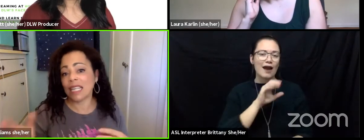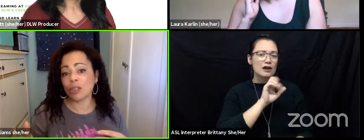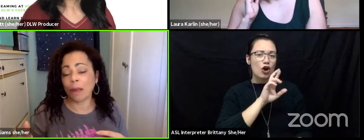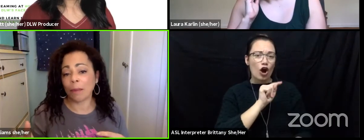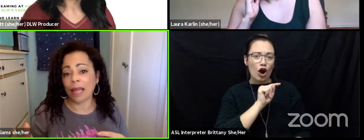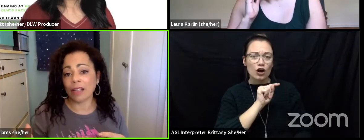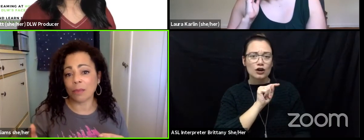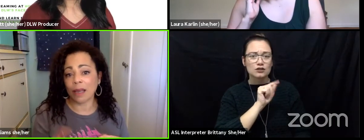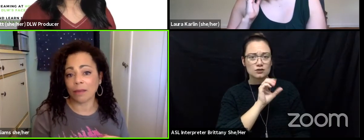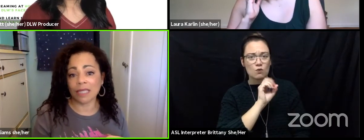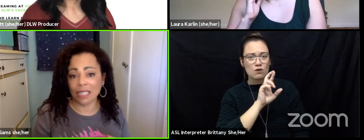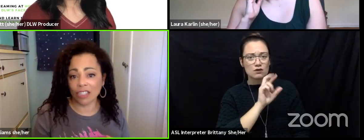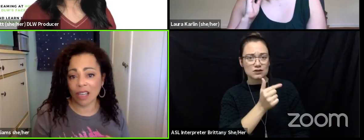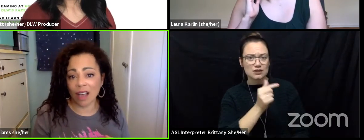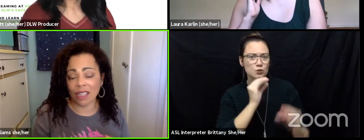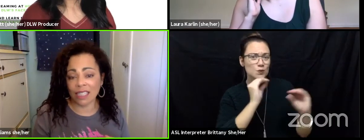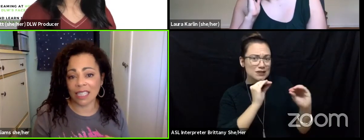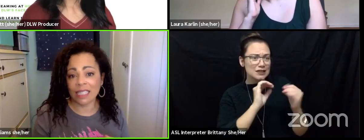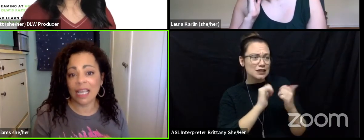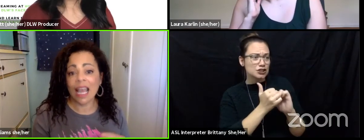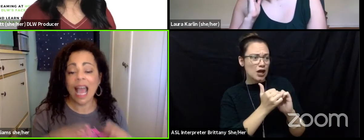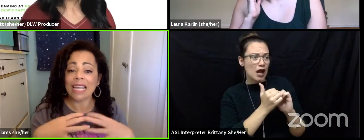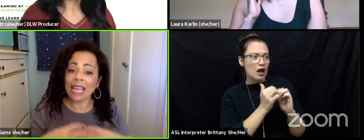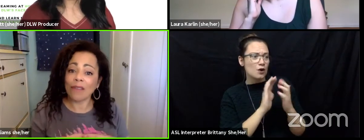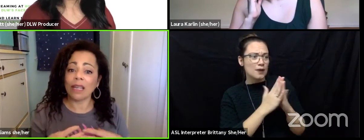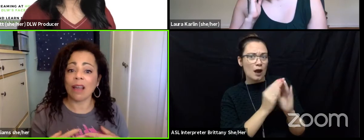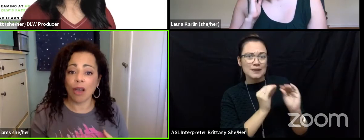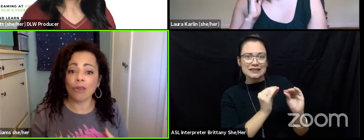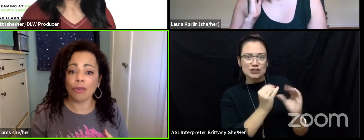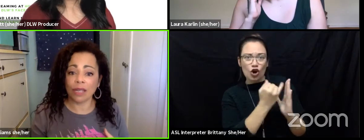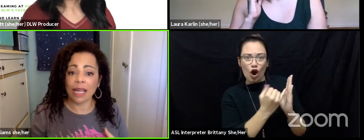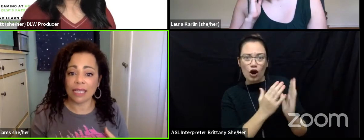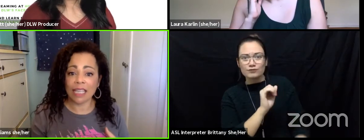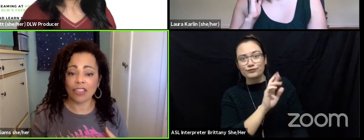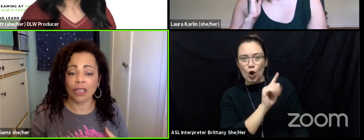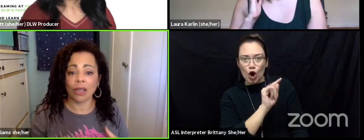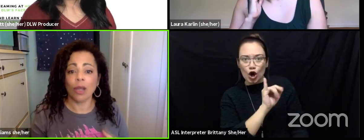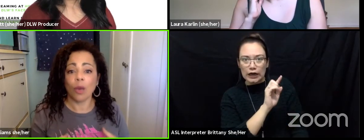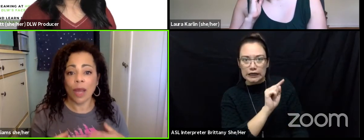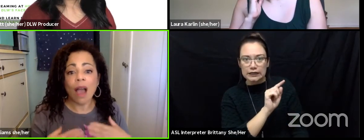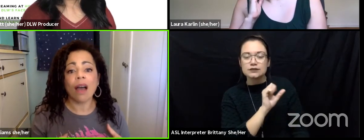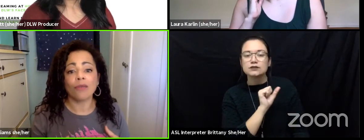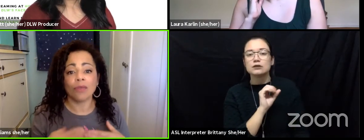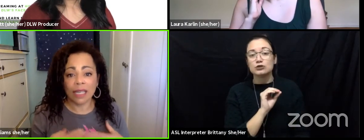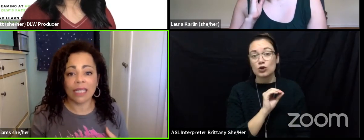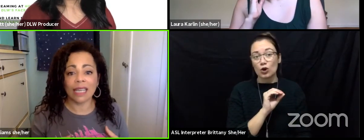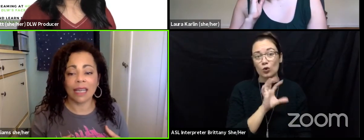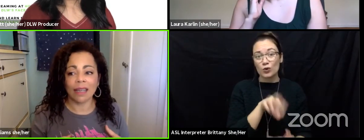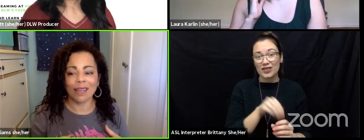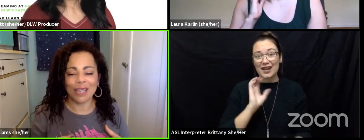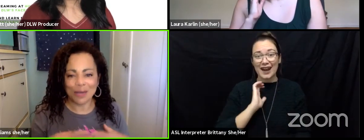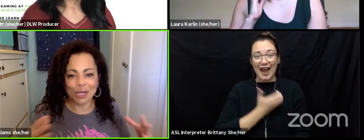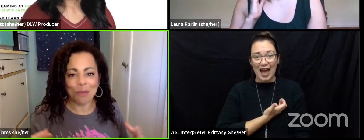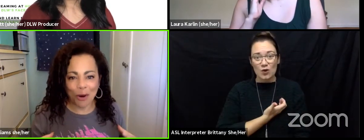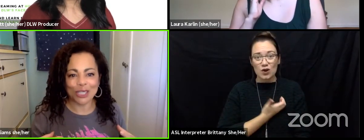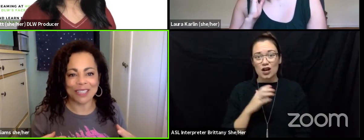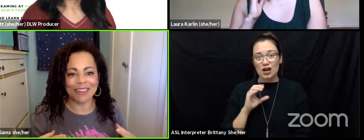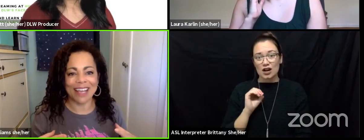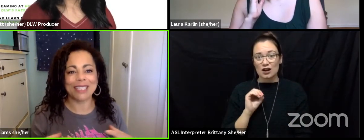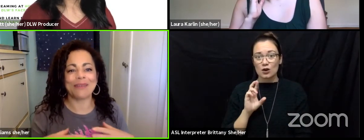to teach people how to become teaching artists. And even in our own organization, we are really, you know, it's